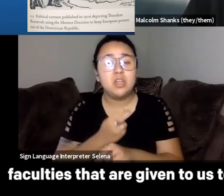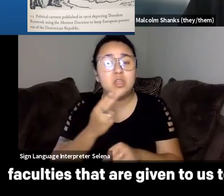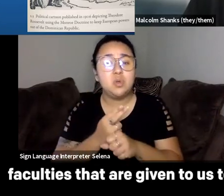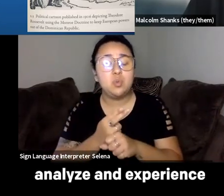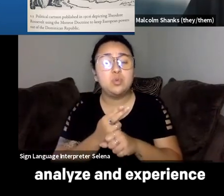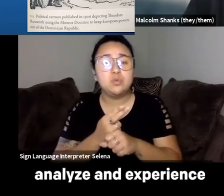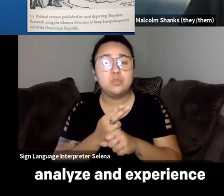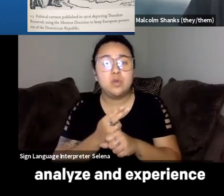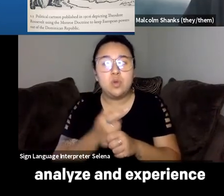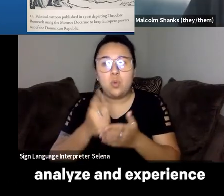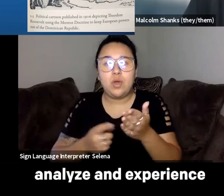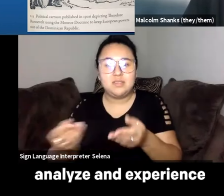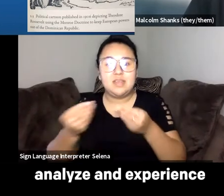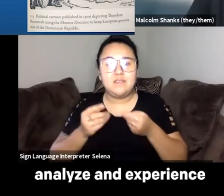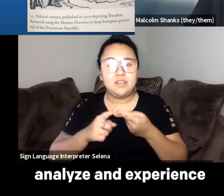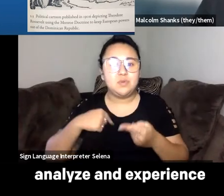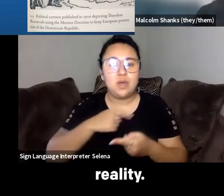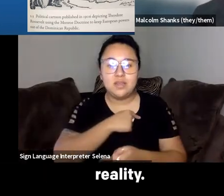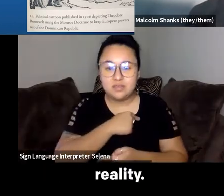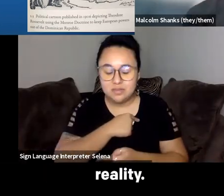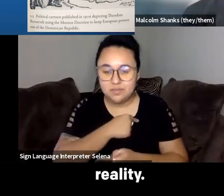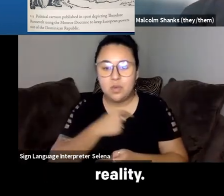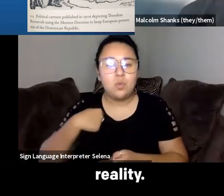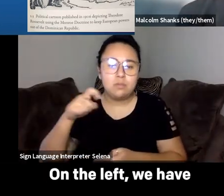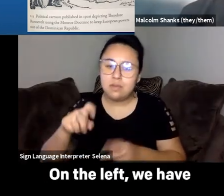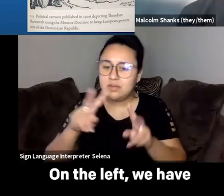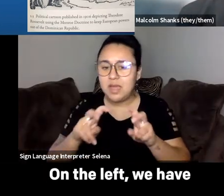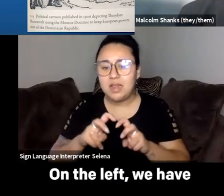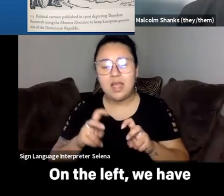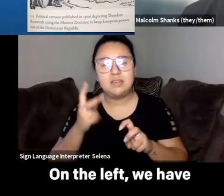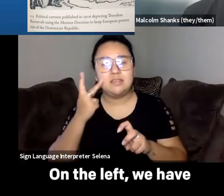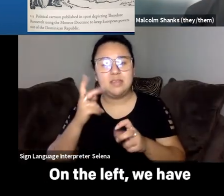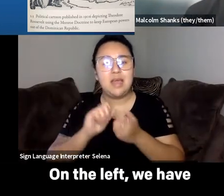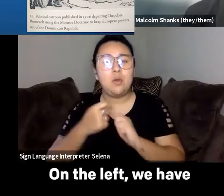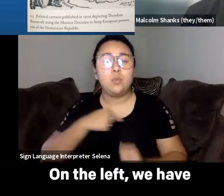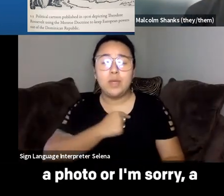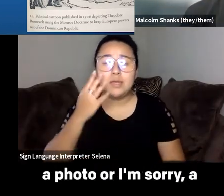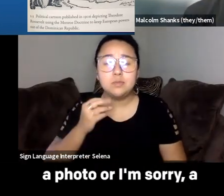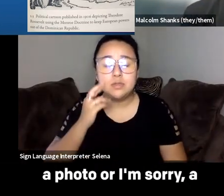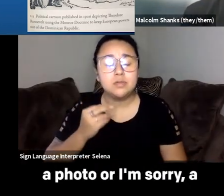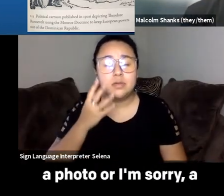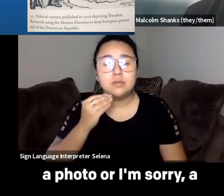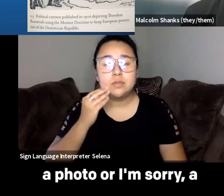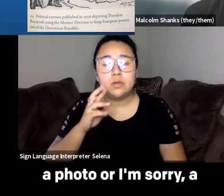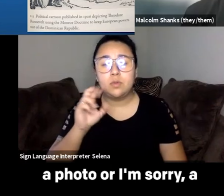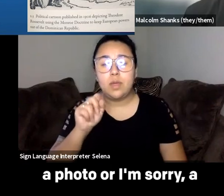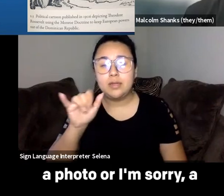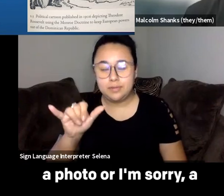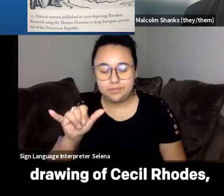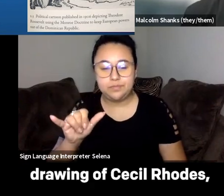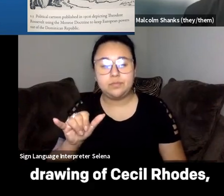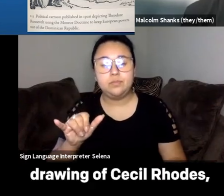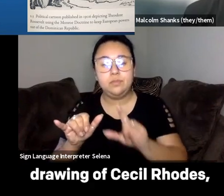to analyze and experience reality. On the left, we have a photo, or I'm sorry,